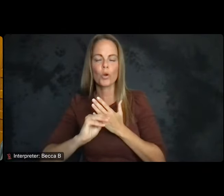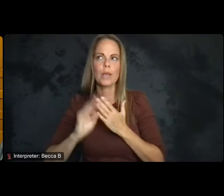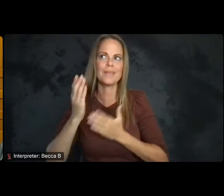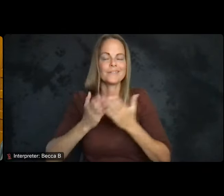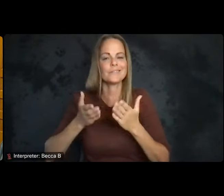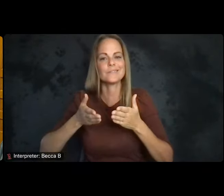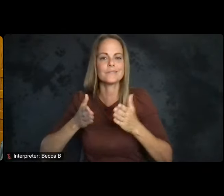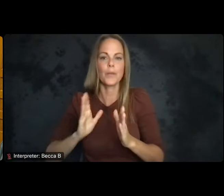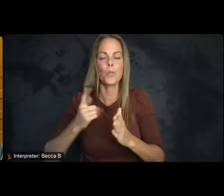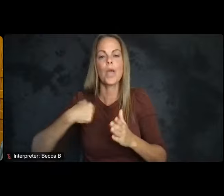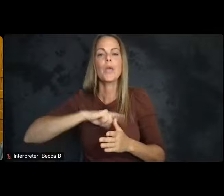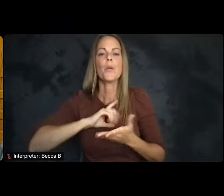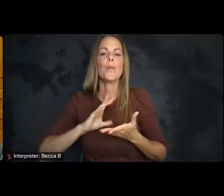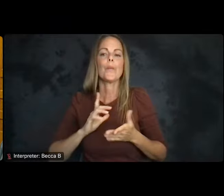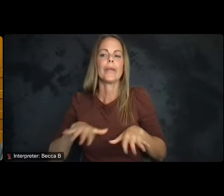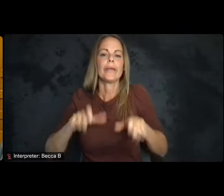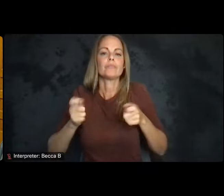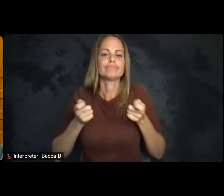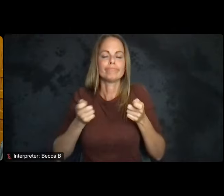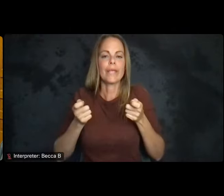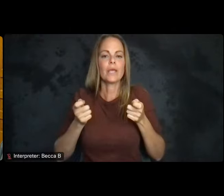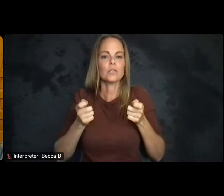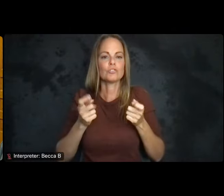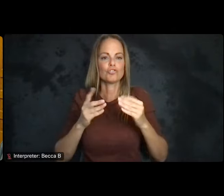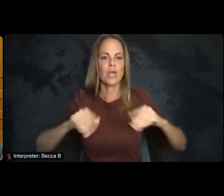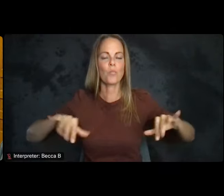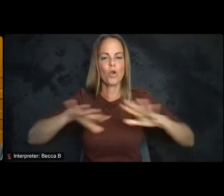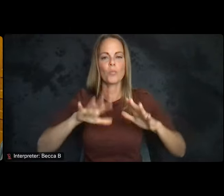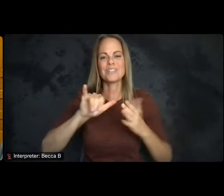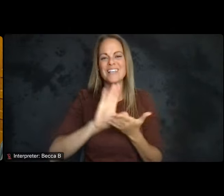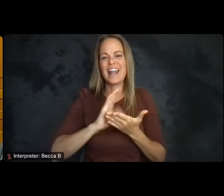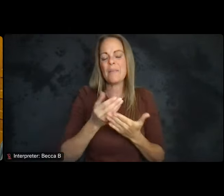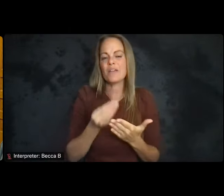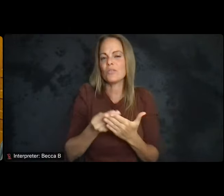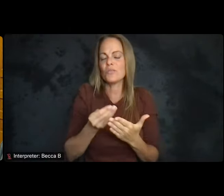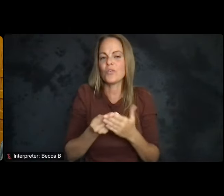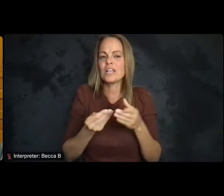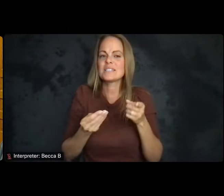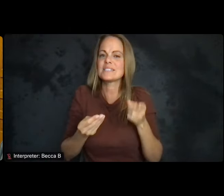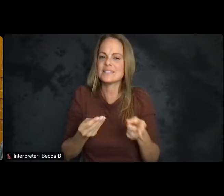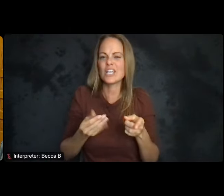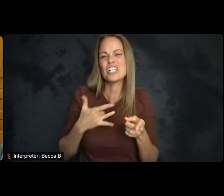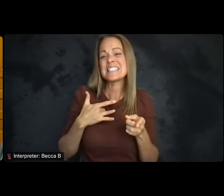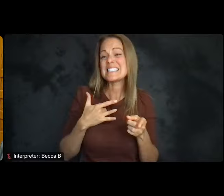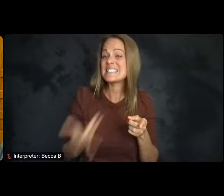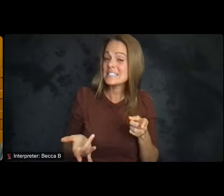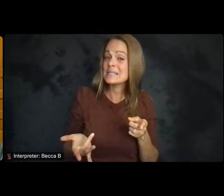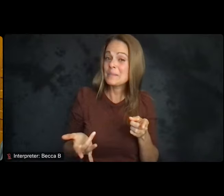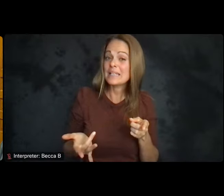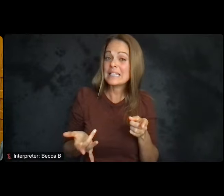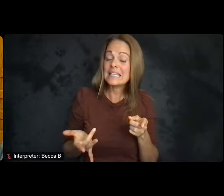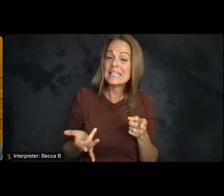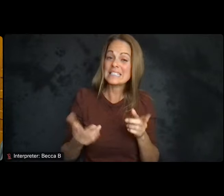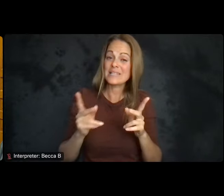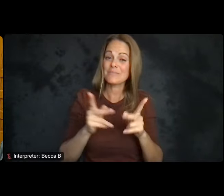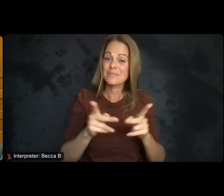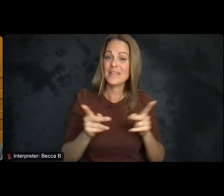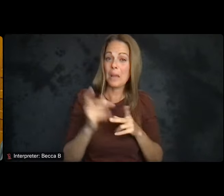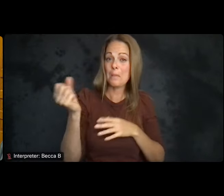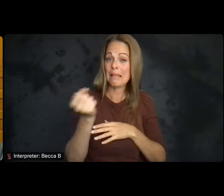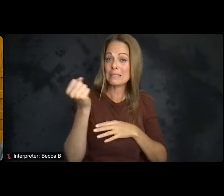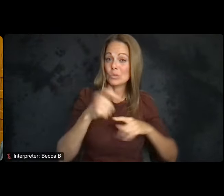properties. So that amount of funds in there is typically a placeholder for